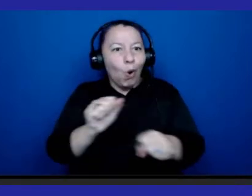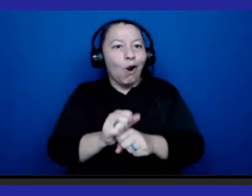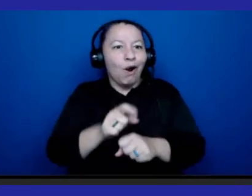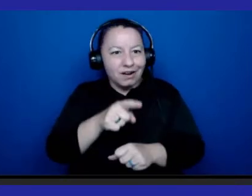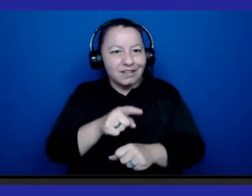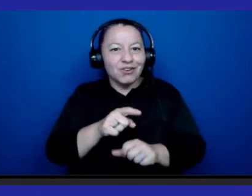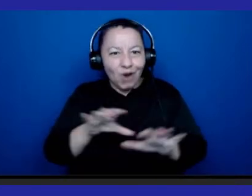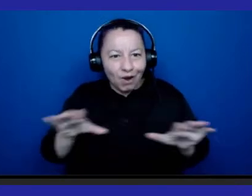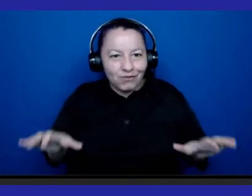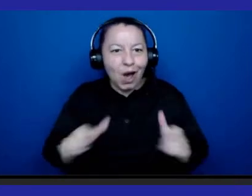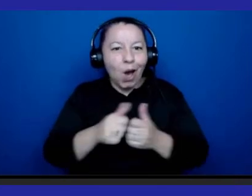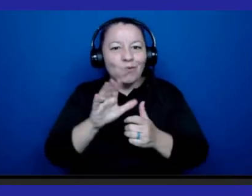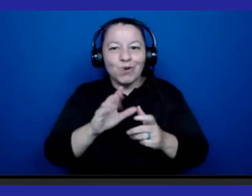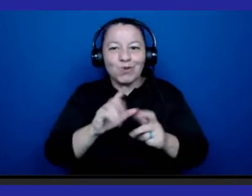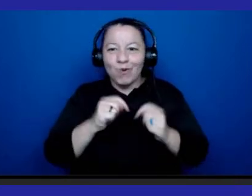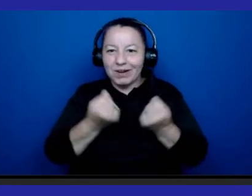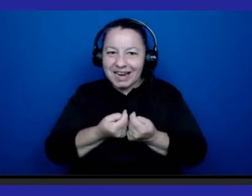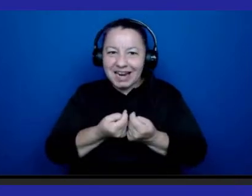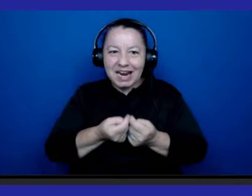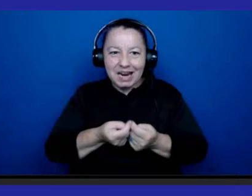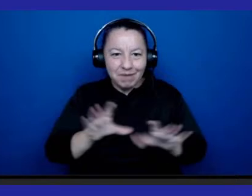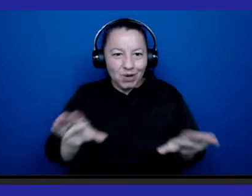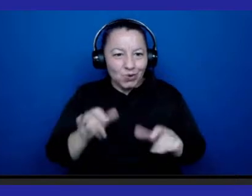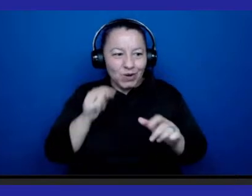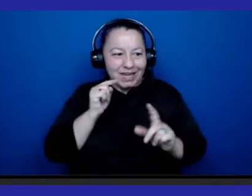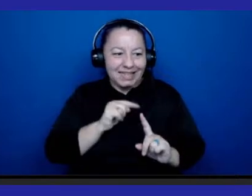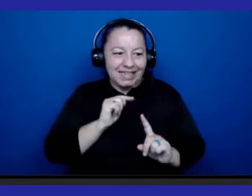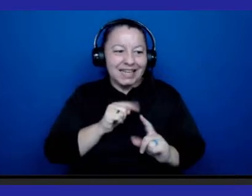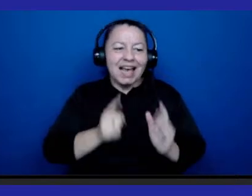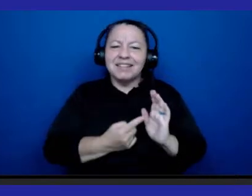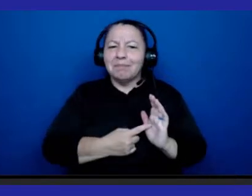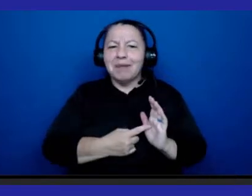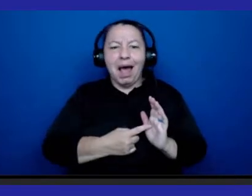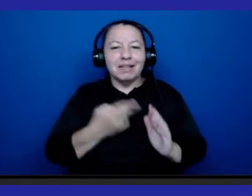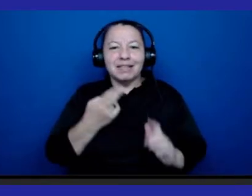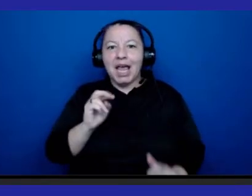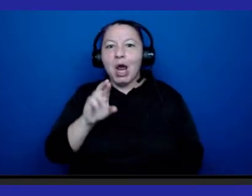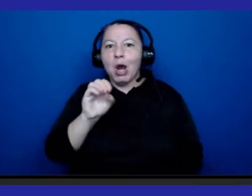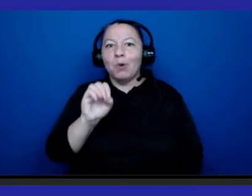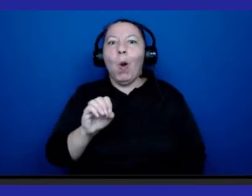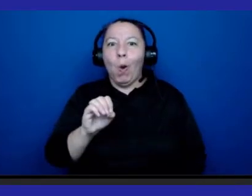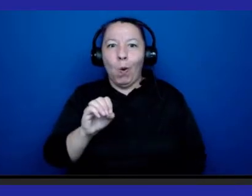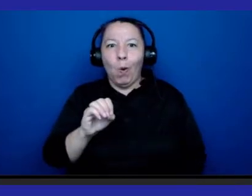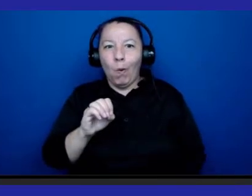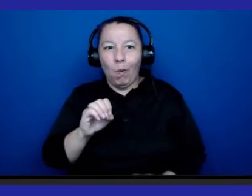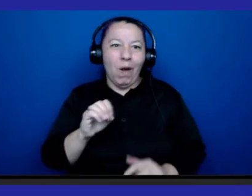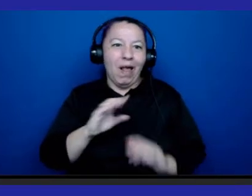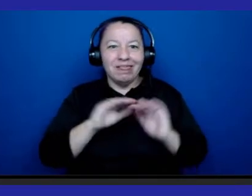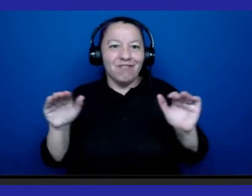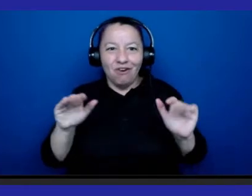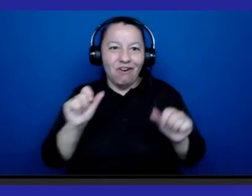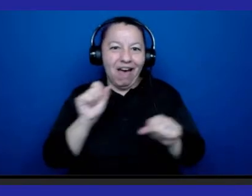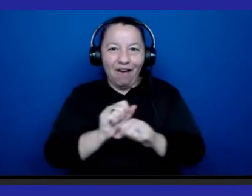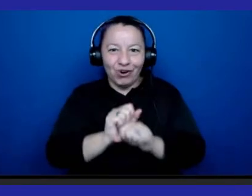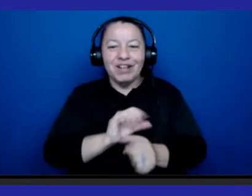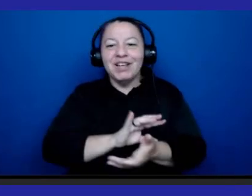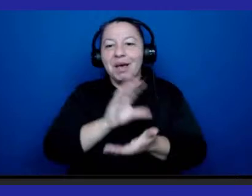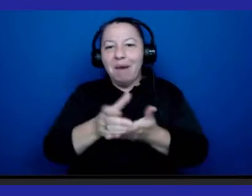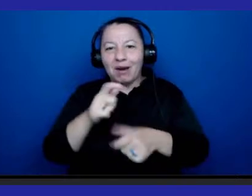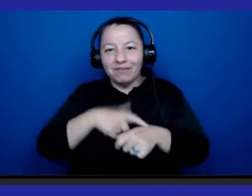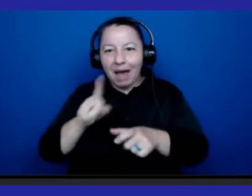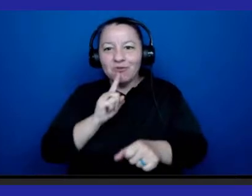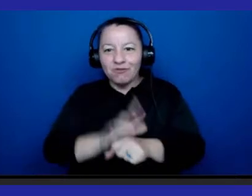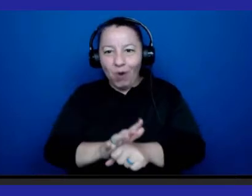getting this done, and it has been sometimes heroic, the amount of time that you have devoted, but we can